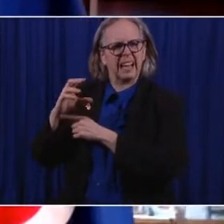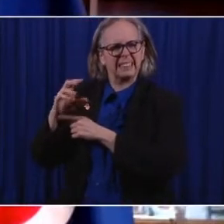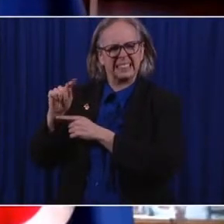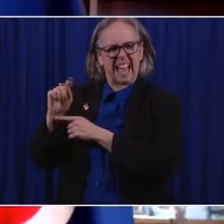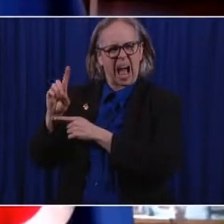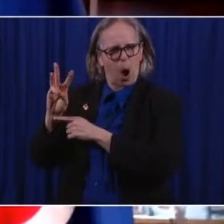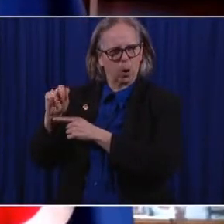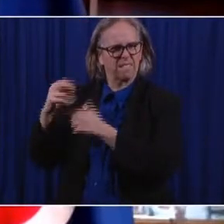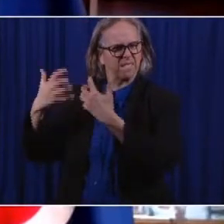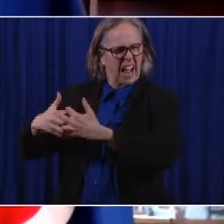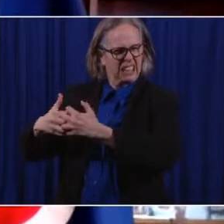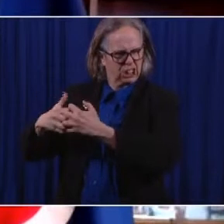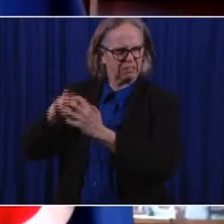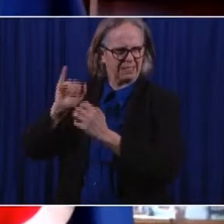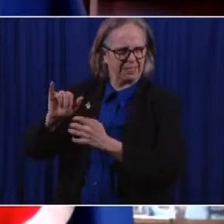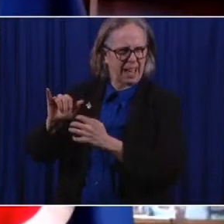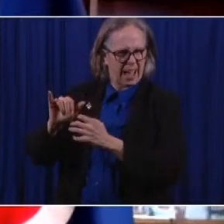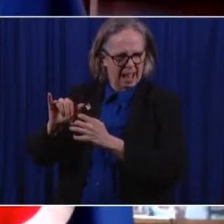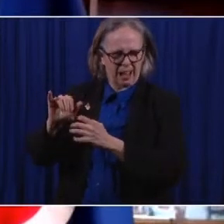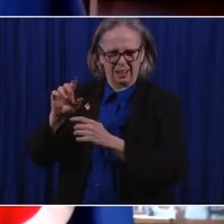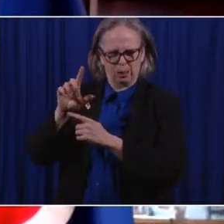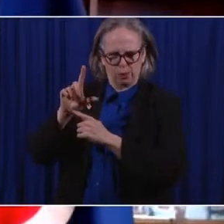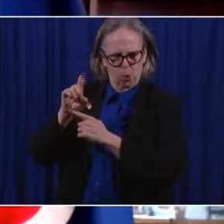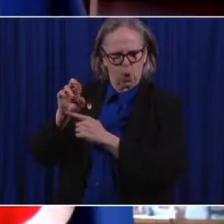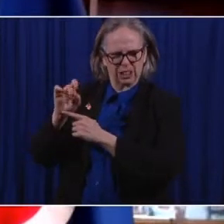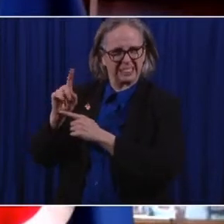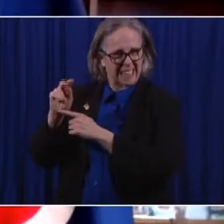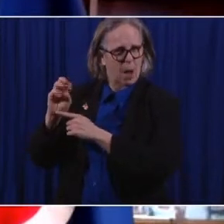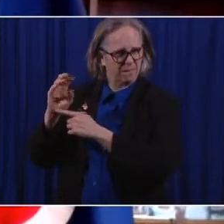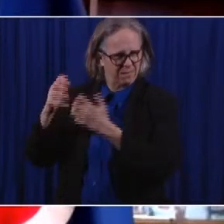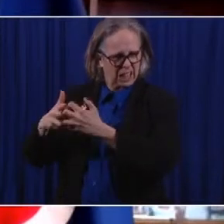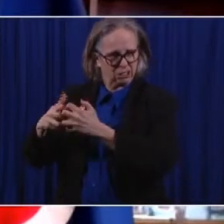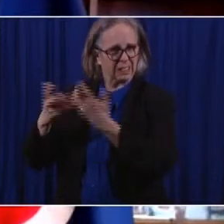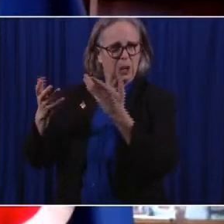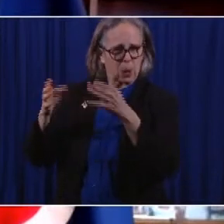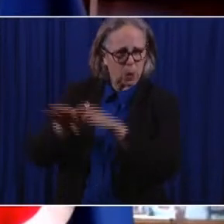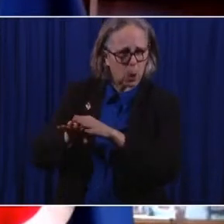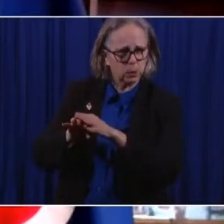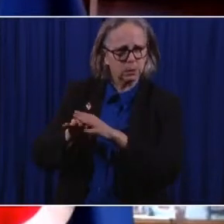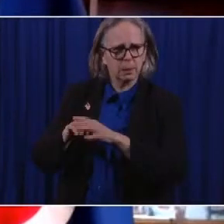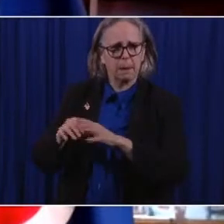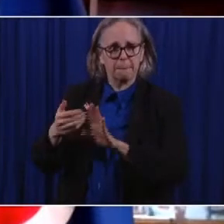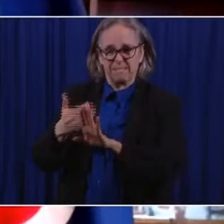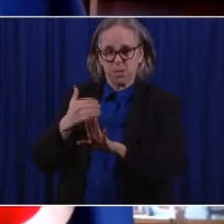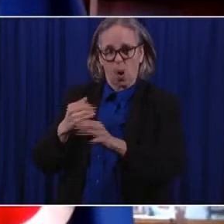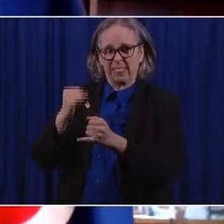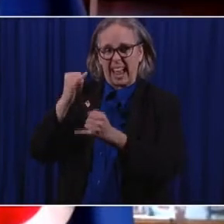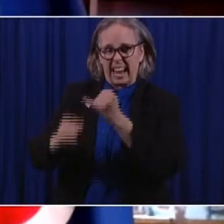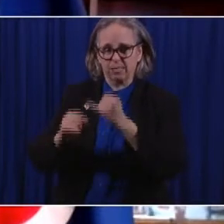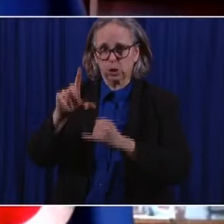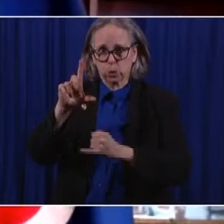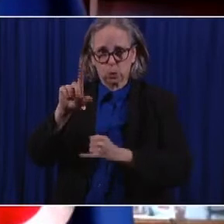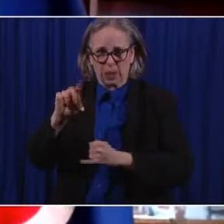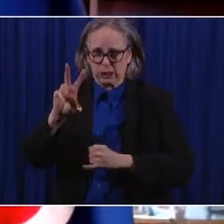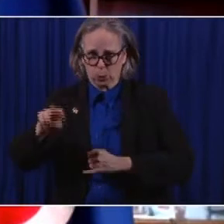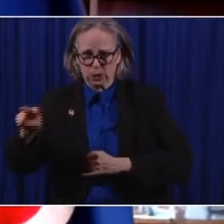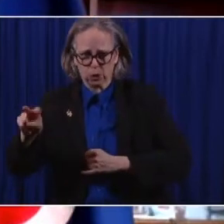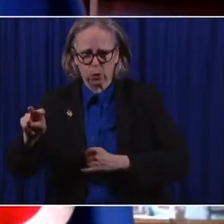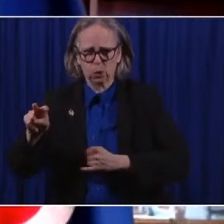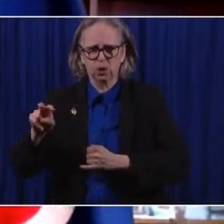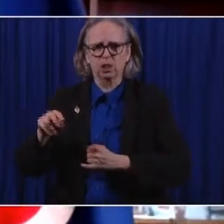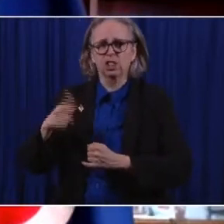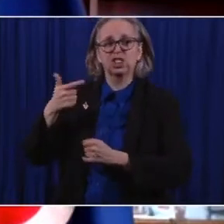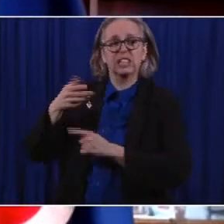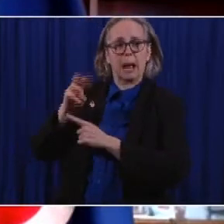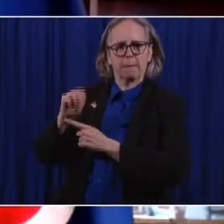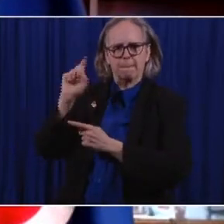million in the Mahoning Valley by the end of 2022 and refund $28 million in tax credits